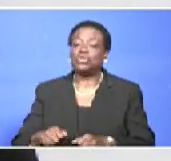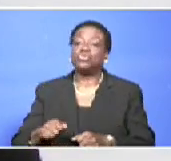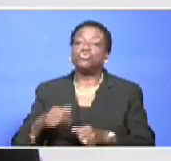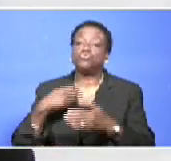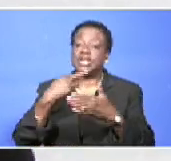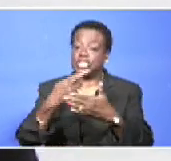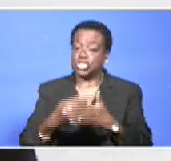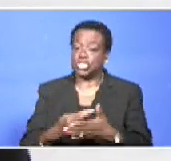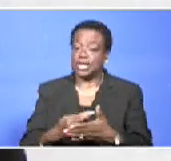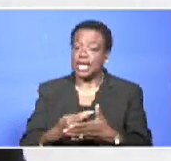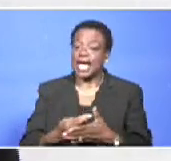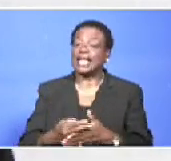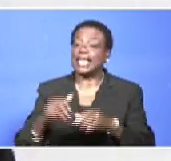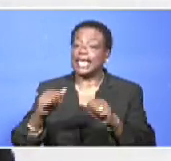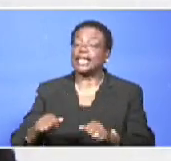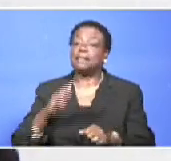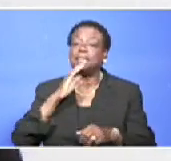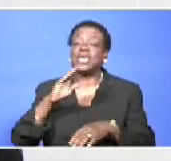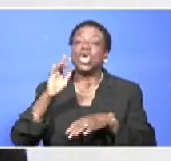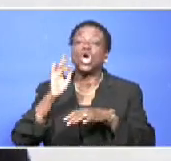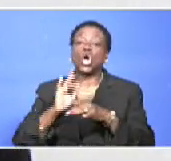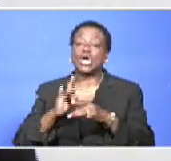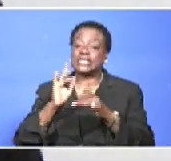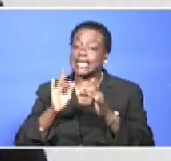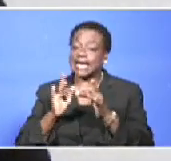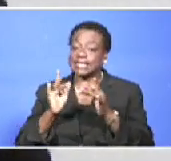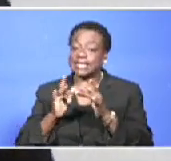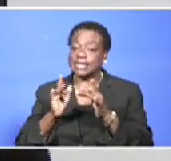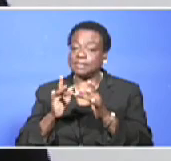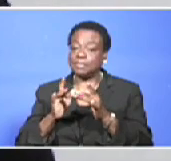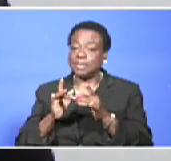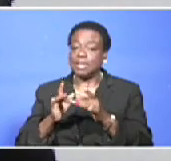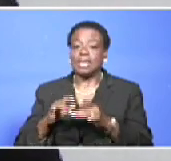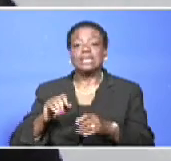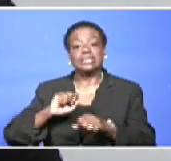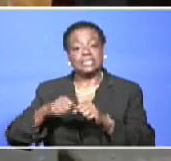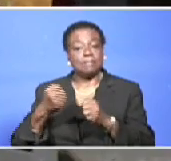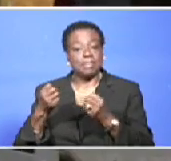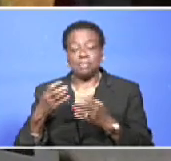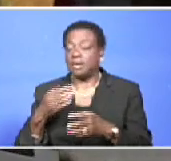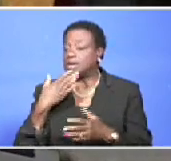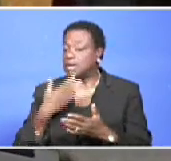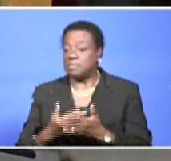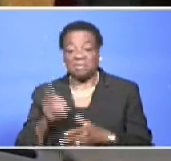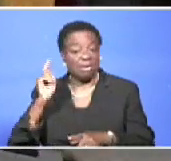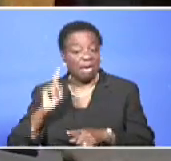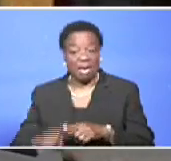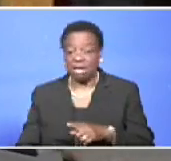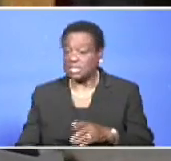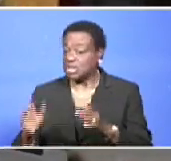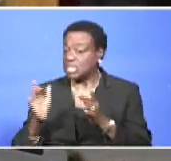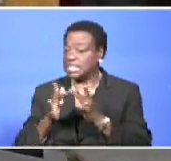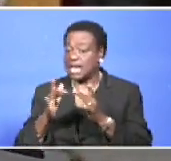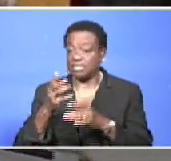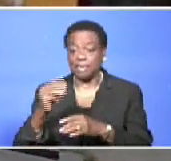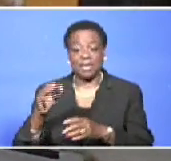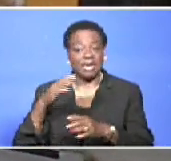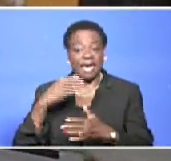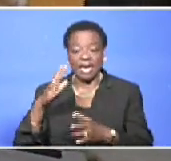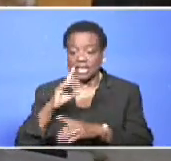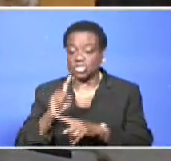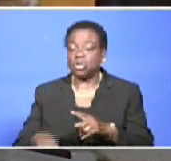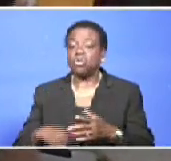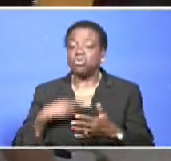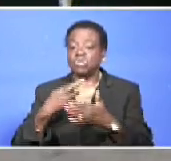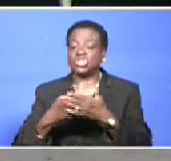contacted. We have candidates who are very viable. We want to hire them, but we can't reach them. Employers also recommend that candidates educate